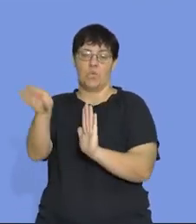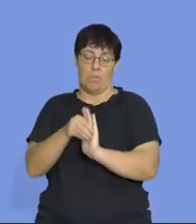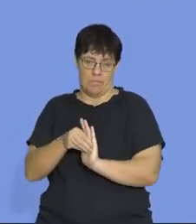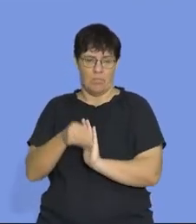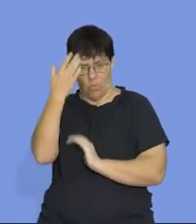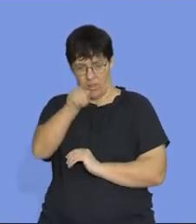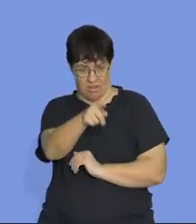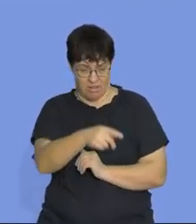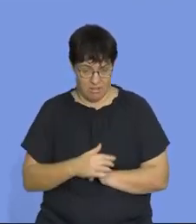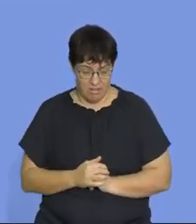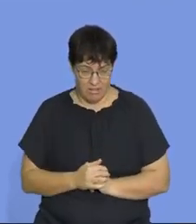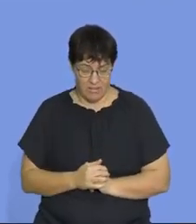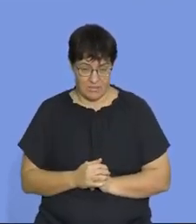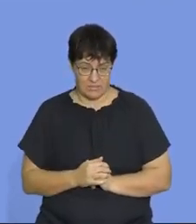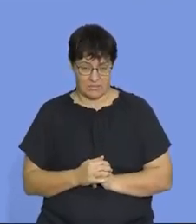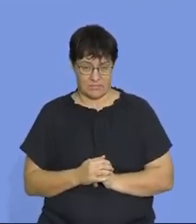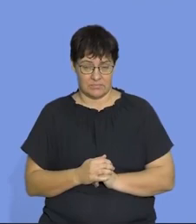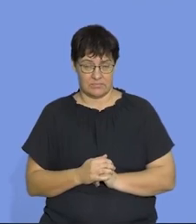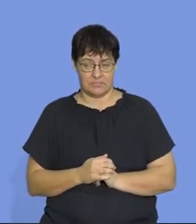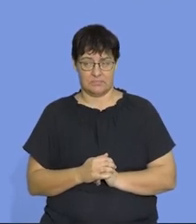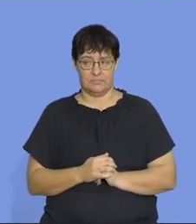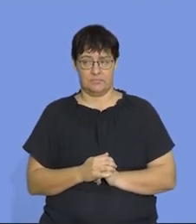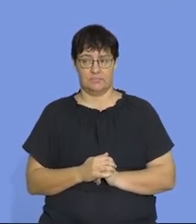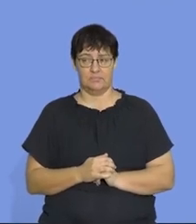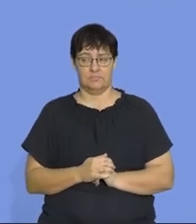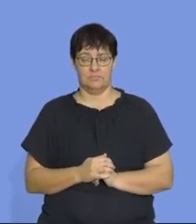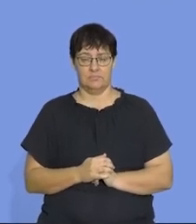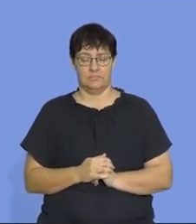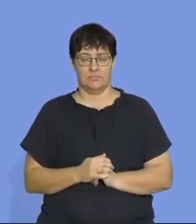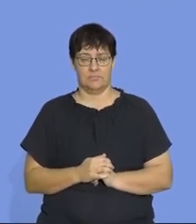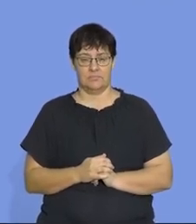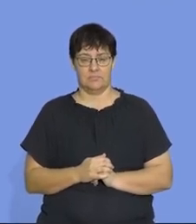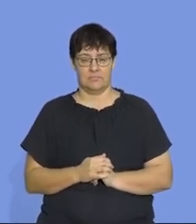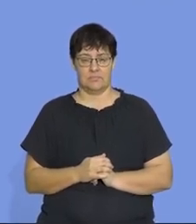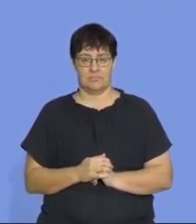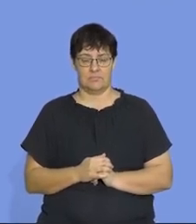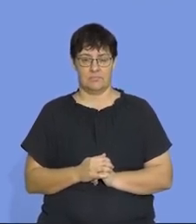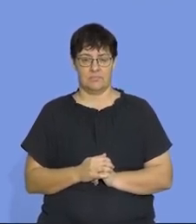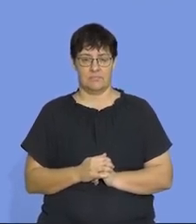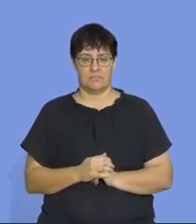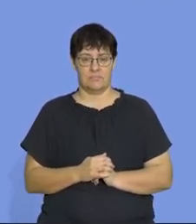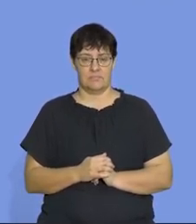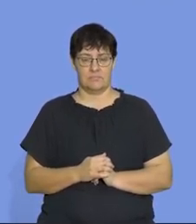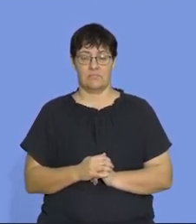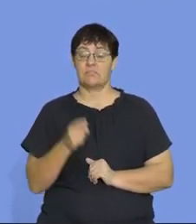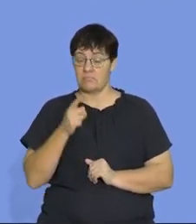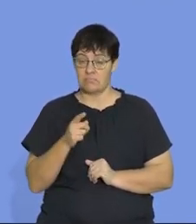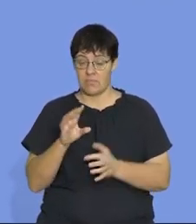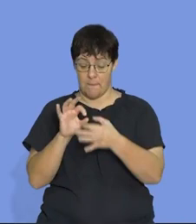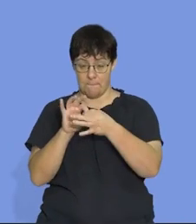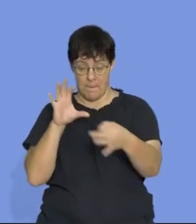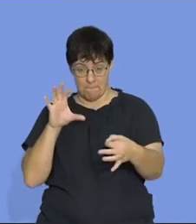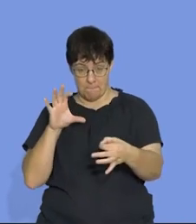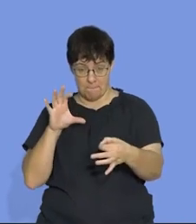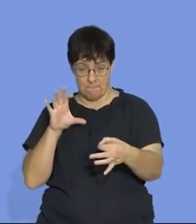for bond breaking, all right? Right. So to break bonds based